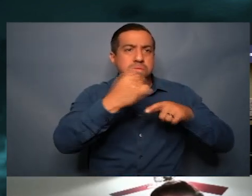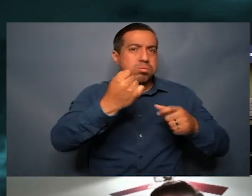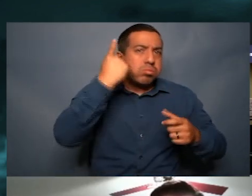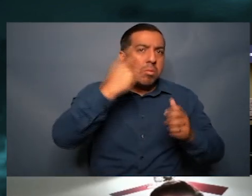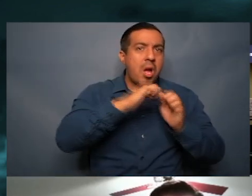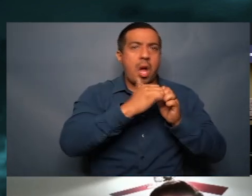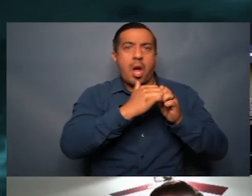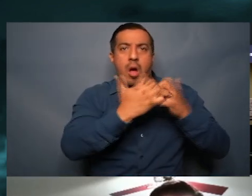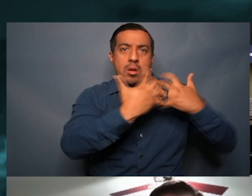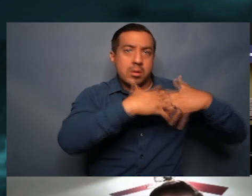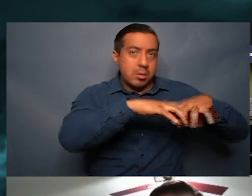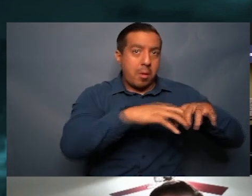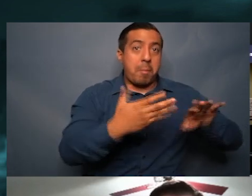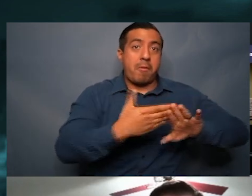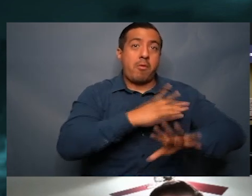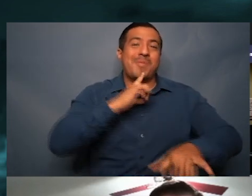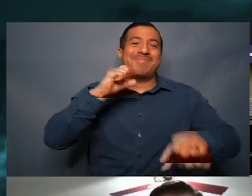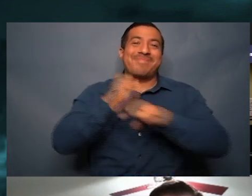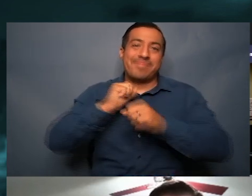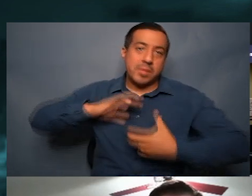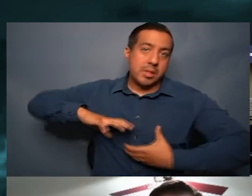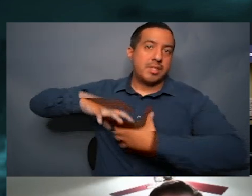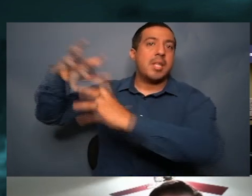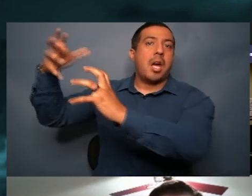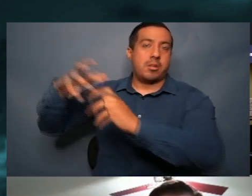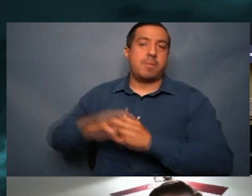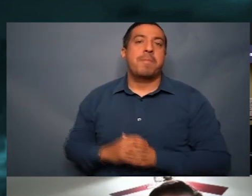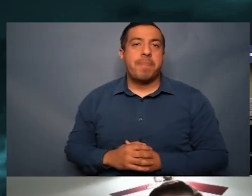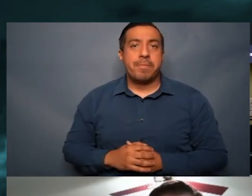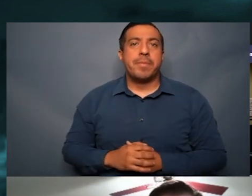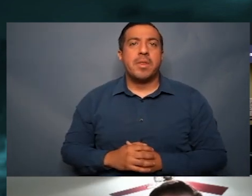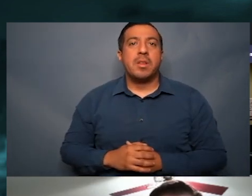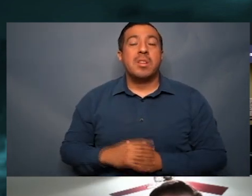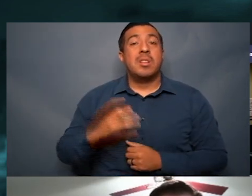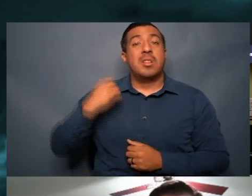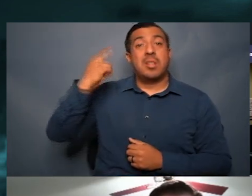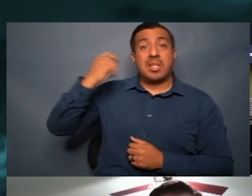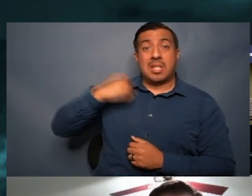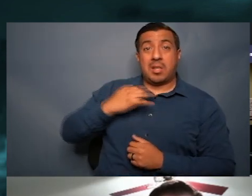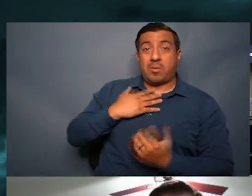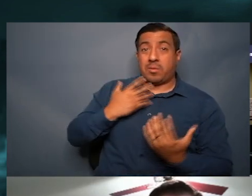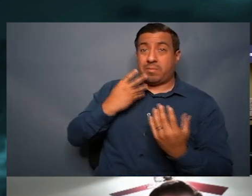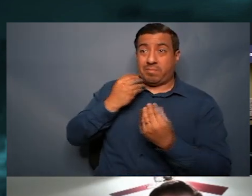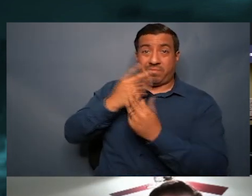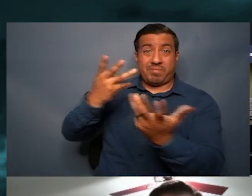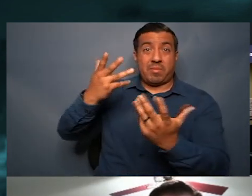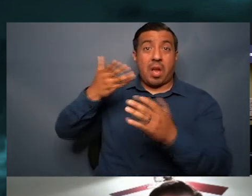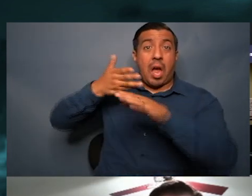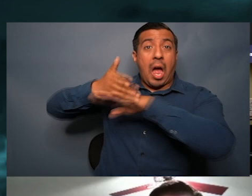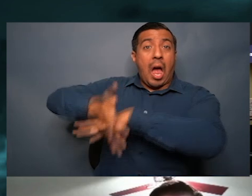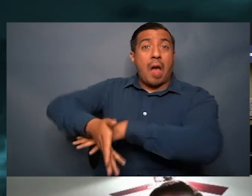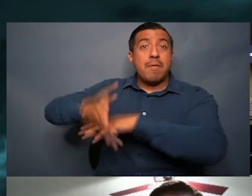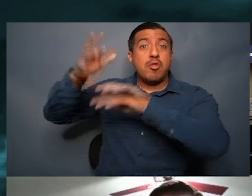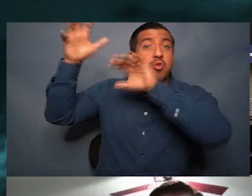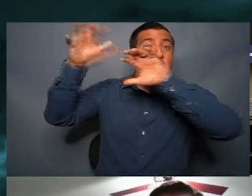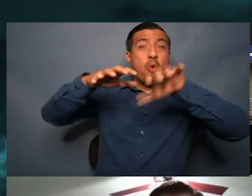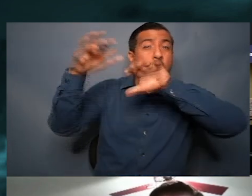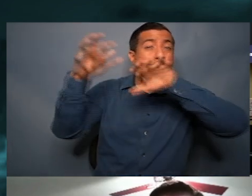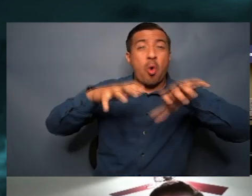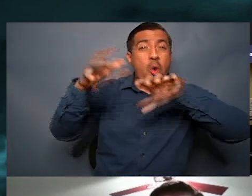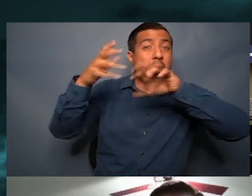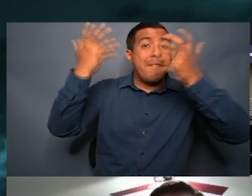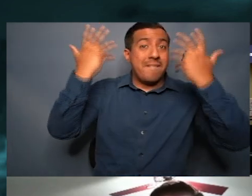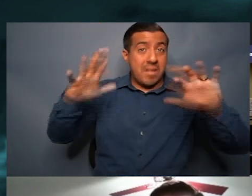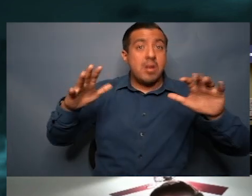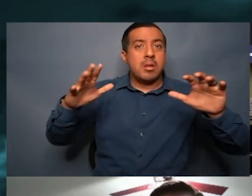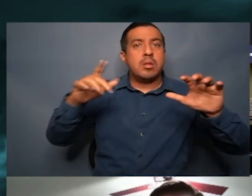need to practice before you ever have a disaster. I would just say after the storm, make sure that